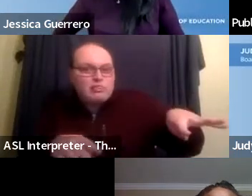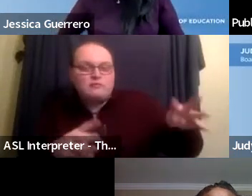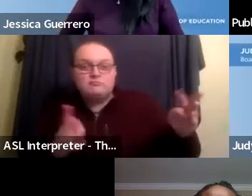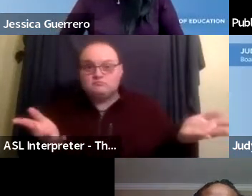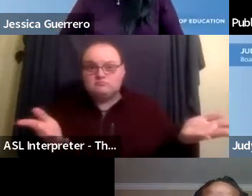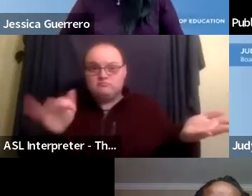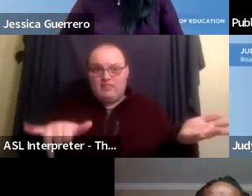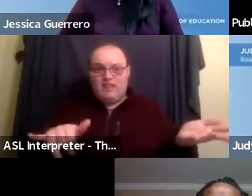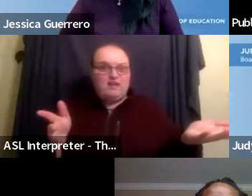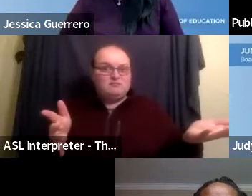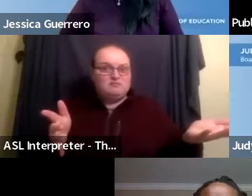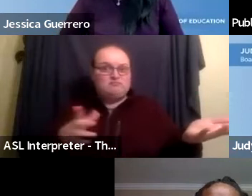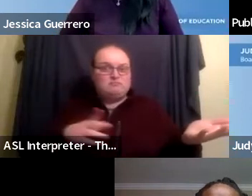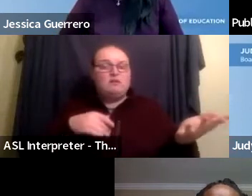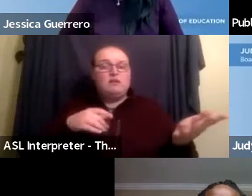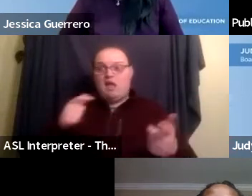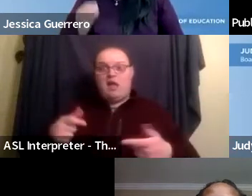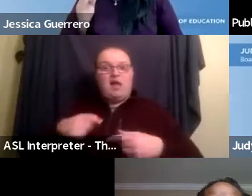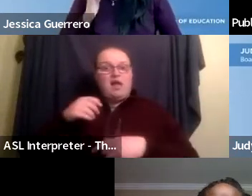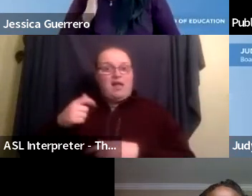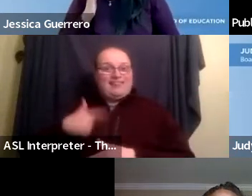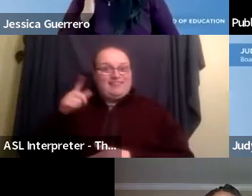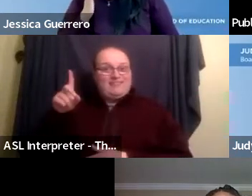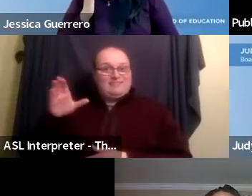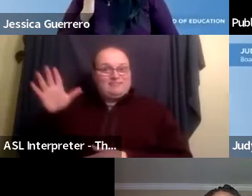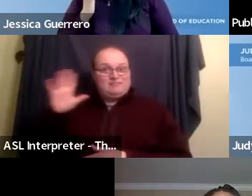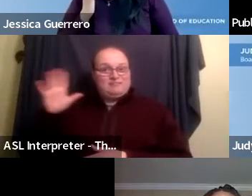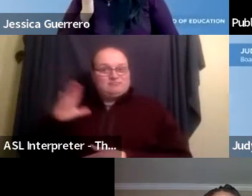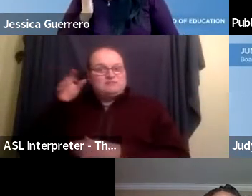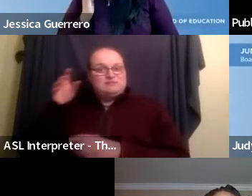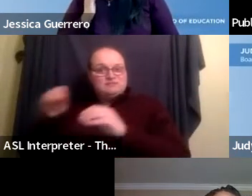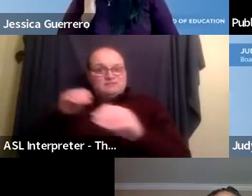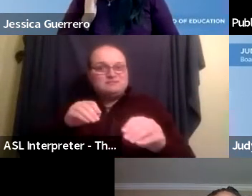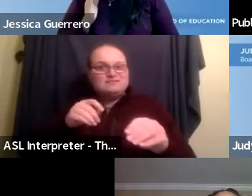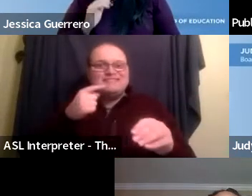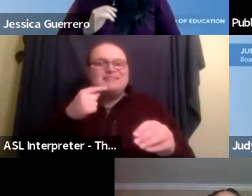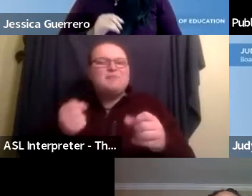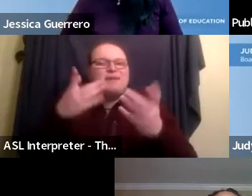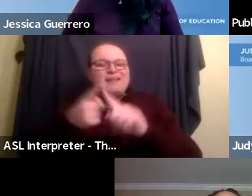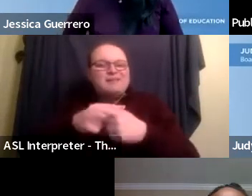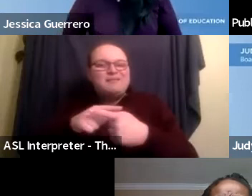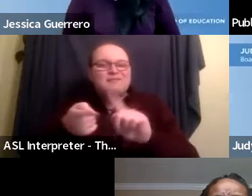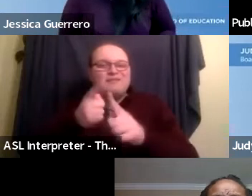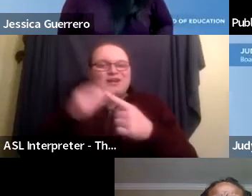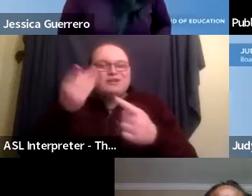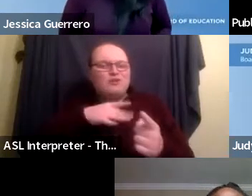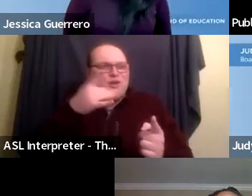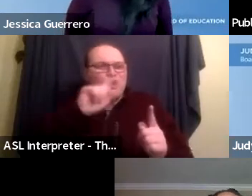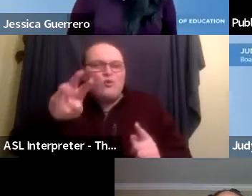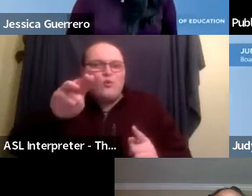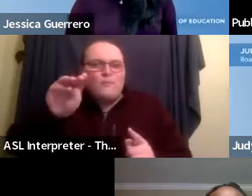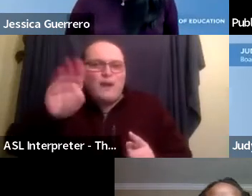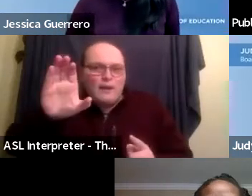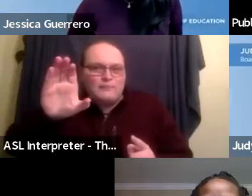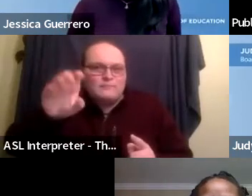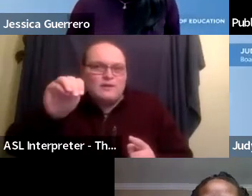friends in DC and Virginia said, move there. Why are you moving to Prince George's County? So when I hear Angela Allsbrook always say